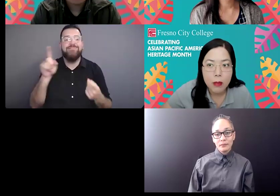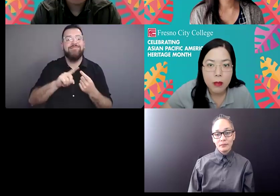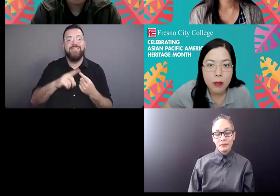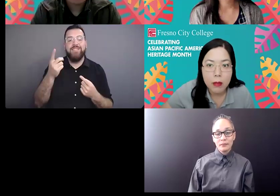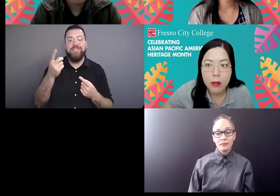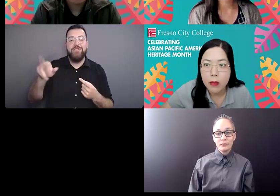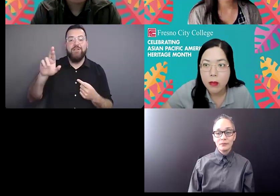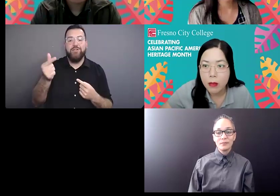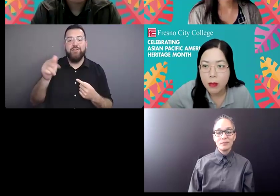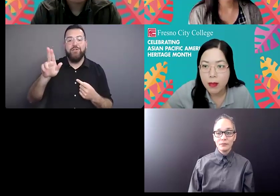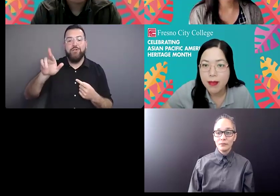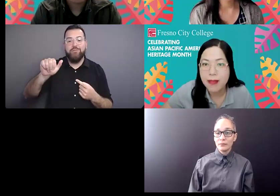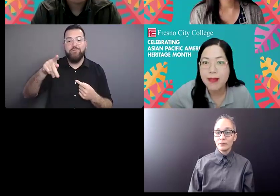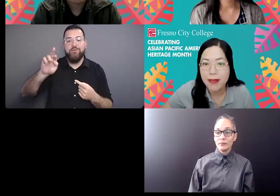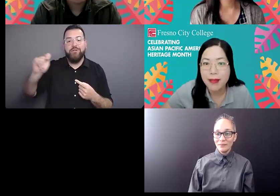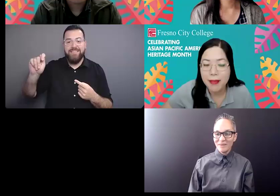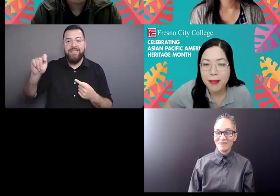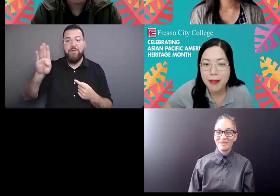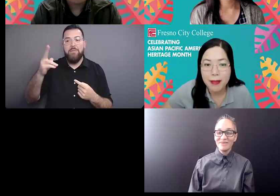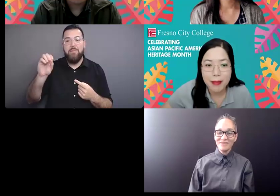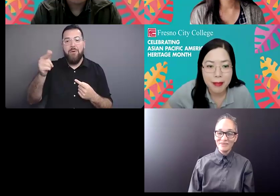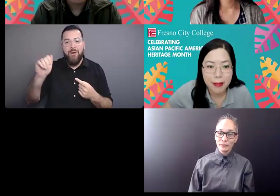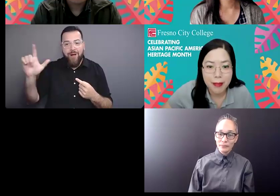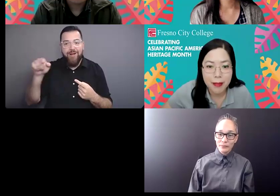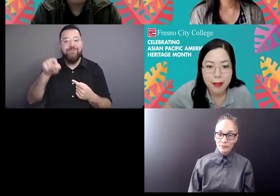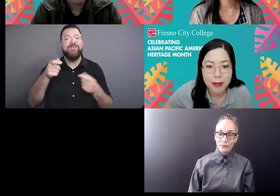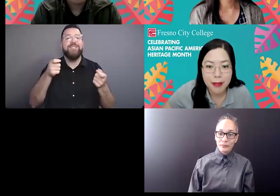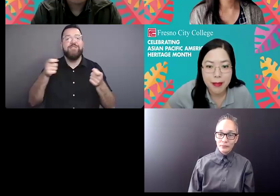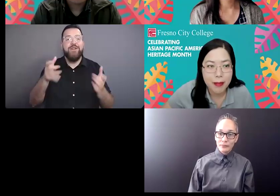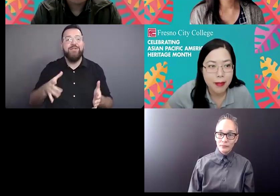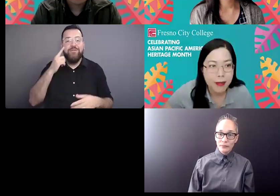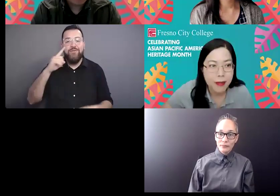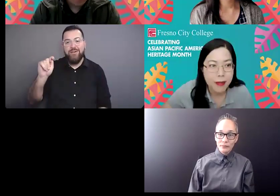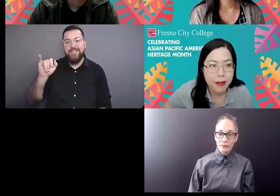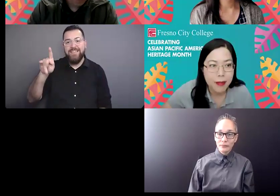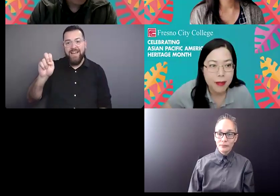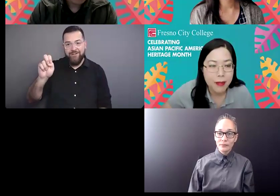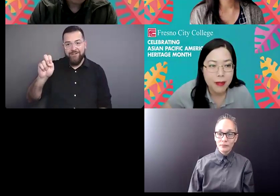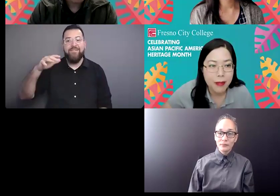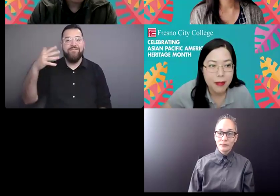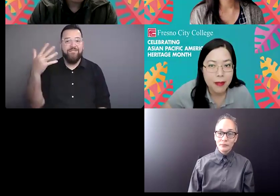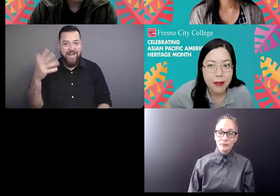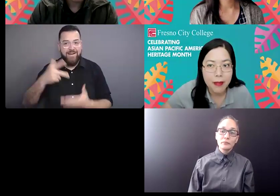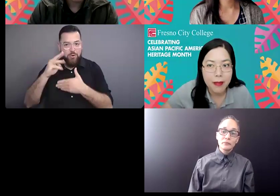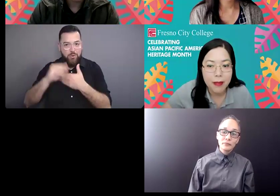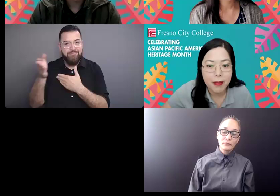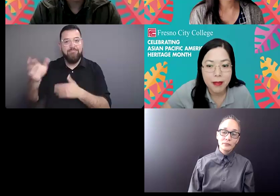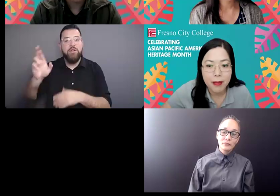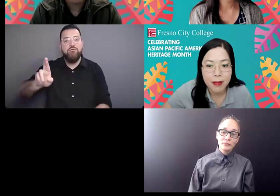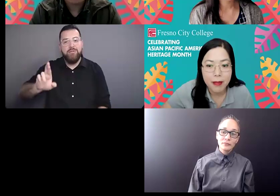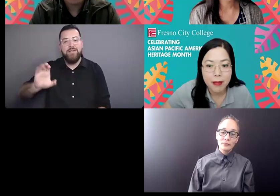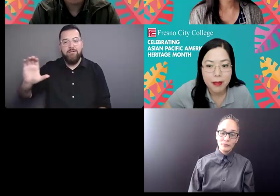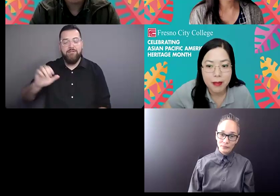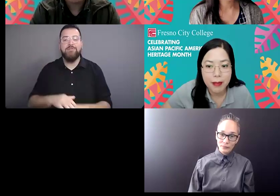Dr. Kirpreet Bhogal. She's the Director for the Title for Title V at Reedley College. We have John Yang,